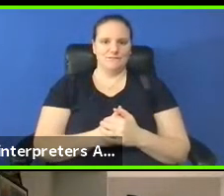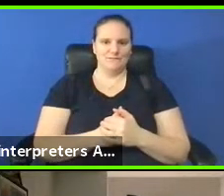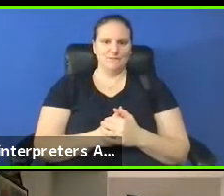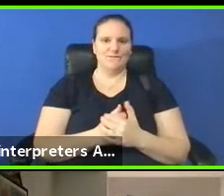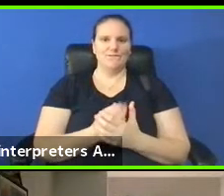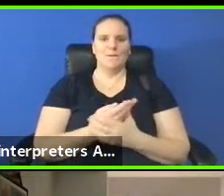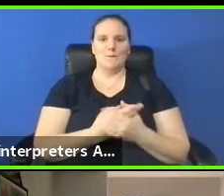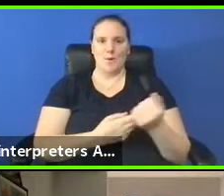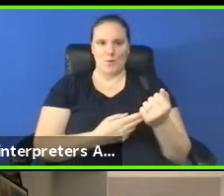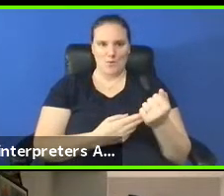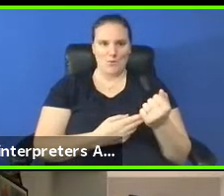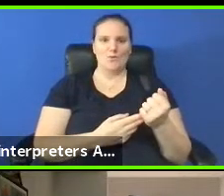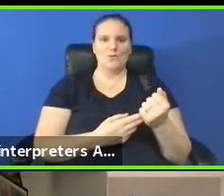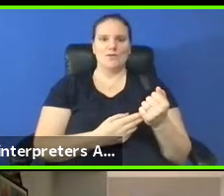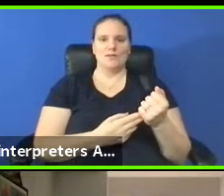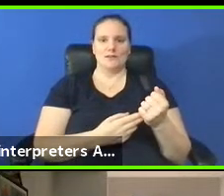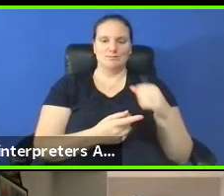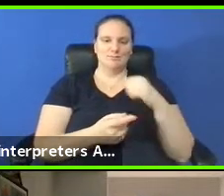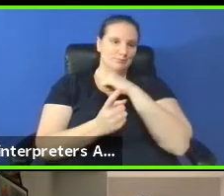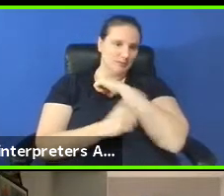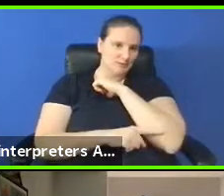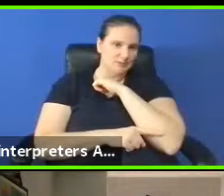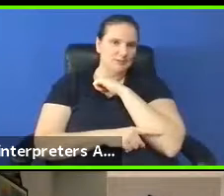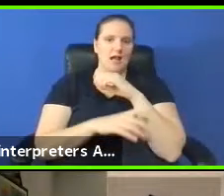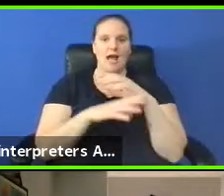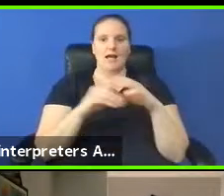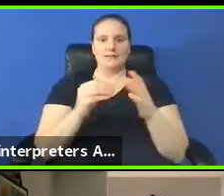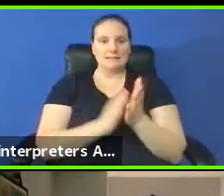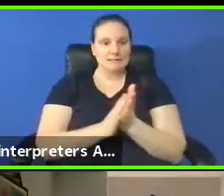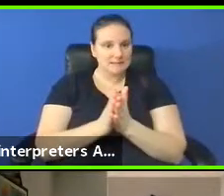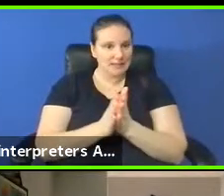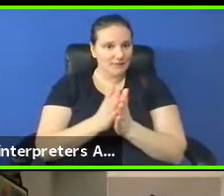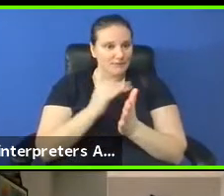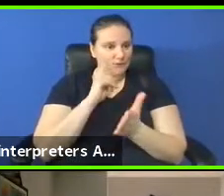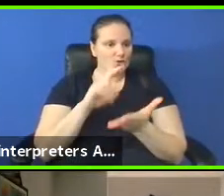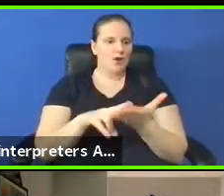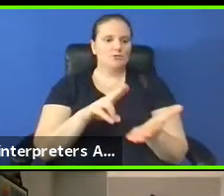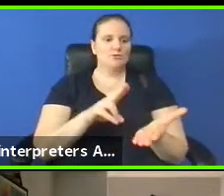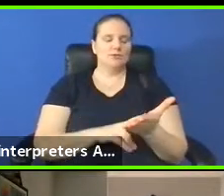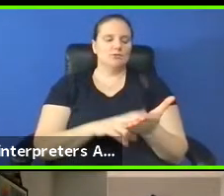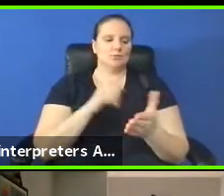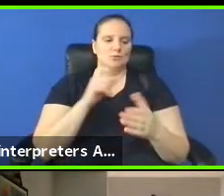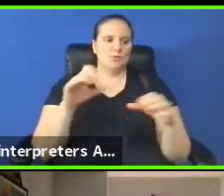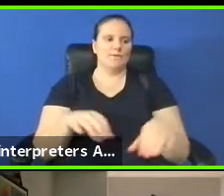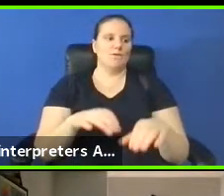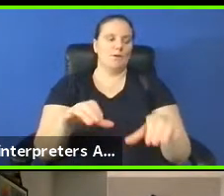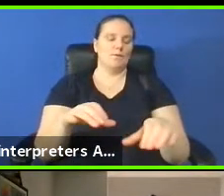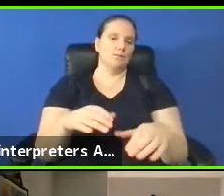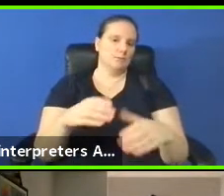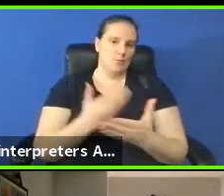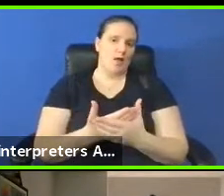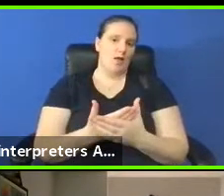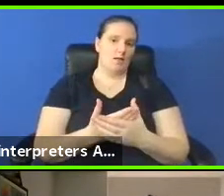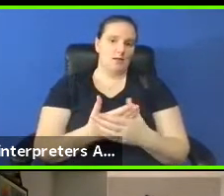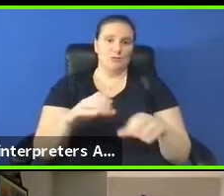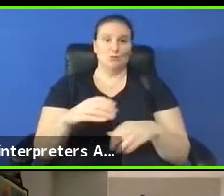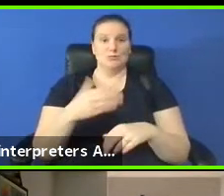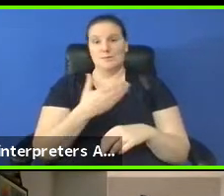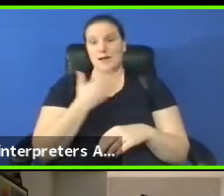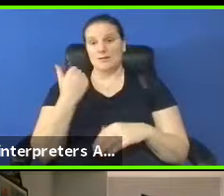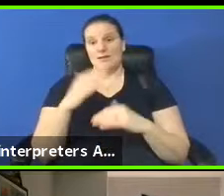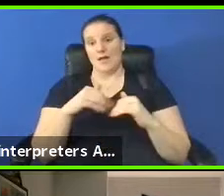both penalties and incentives for contractors who perform well and do better than